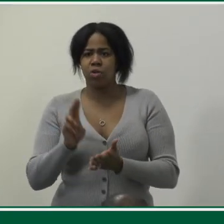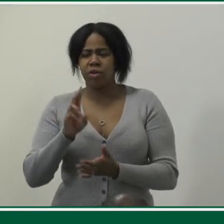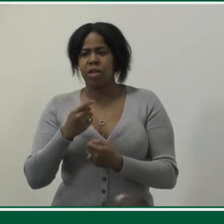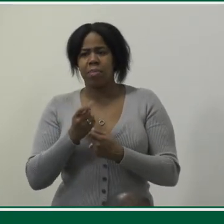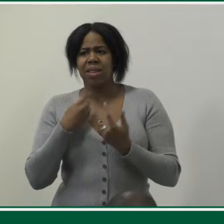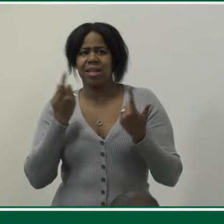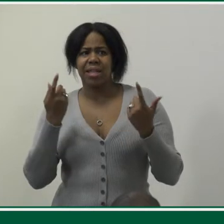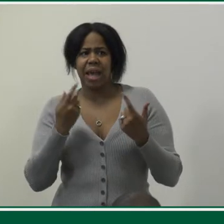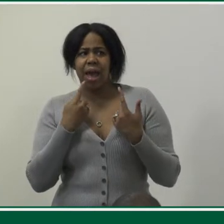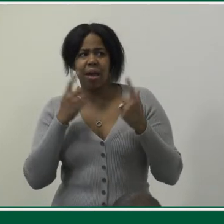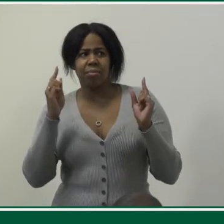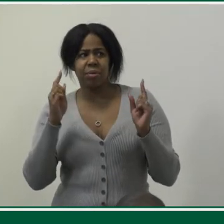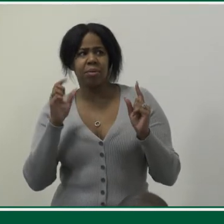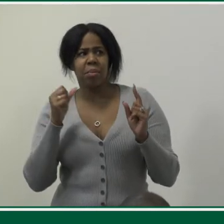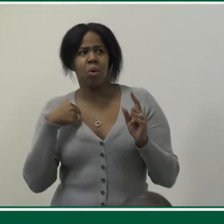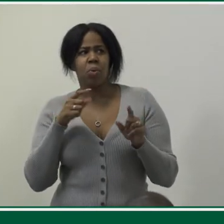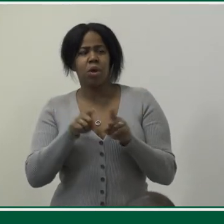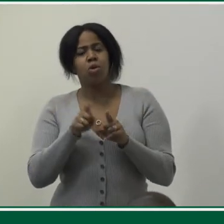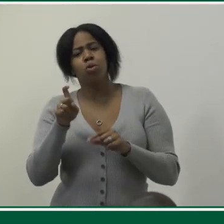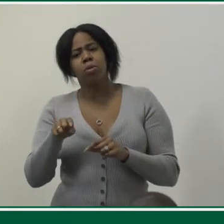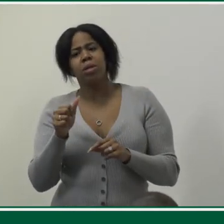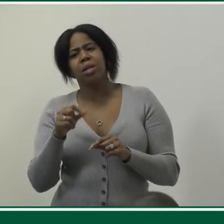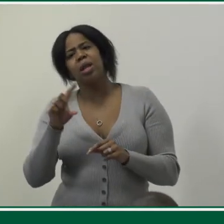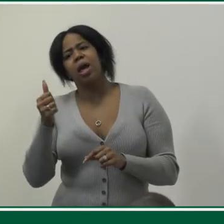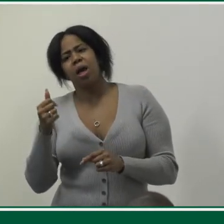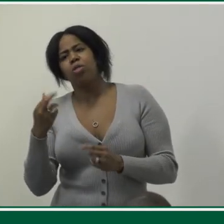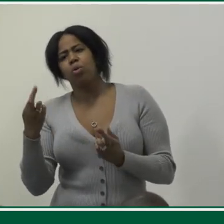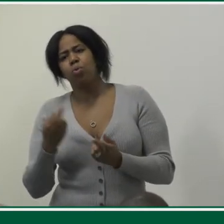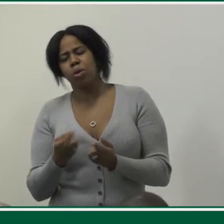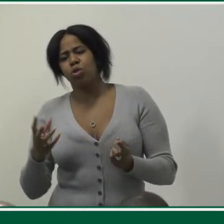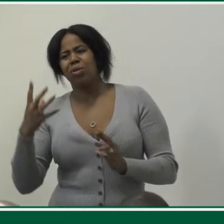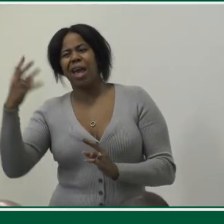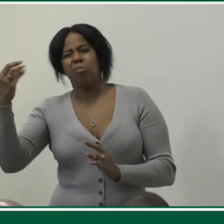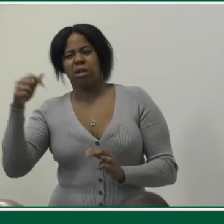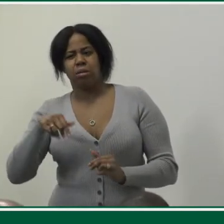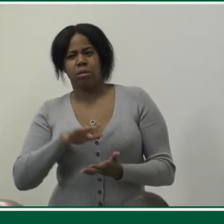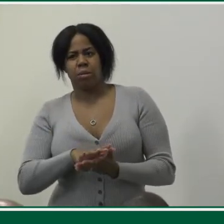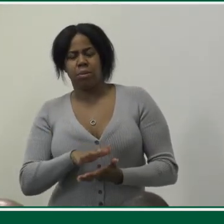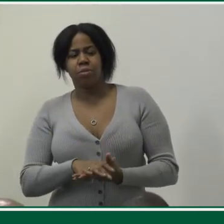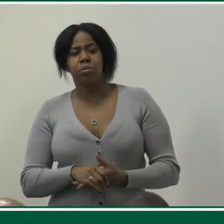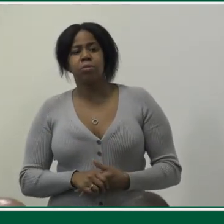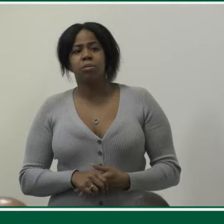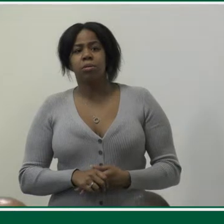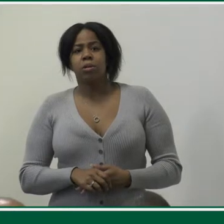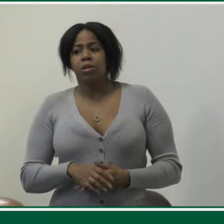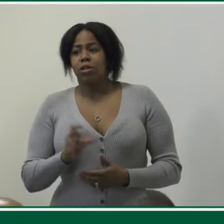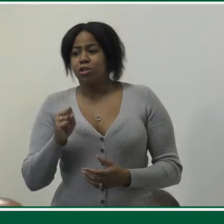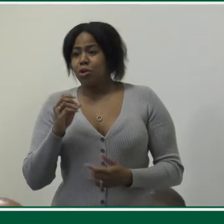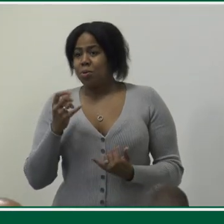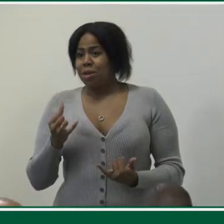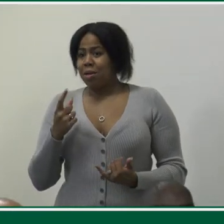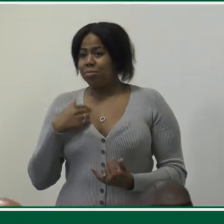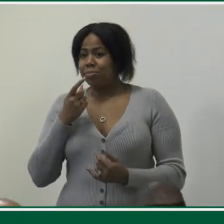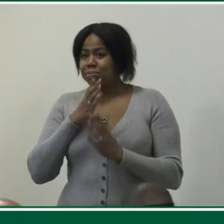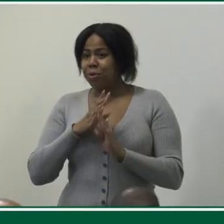but we also need additional resources to be able to make it happen. So with that, I'm gonna be